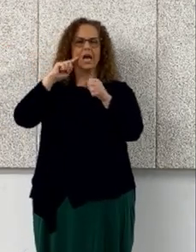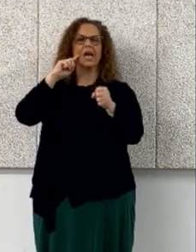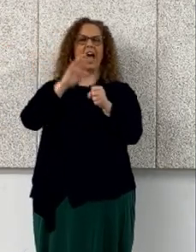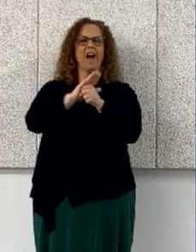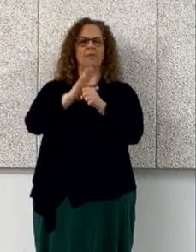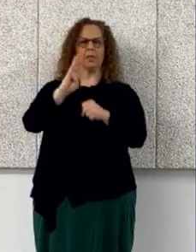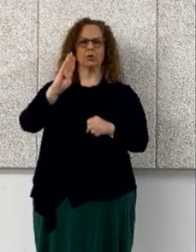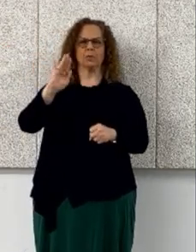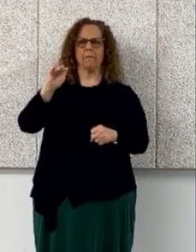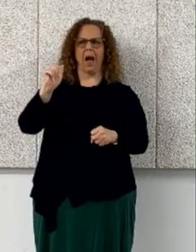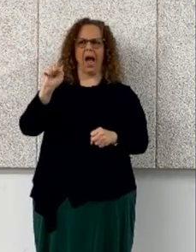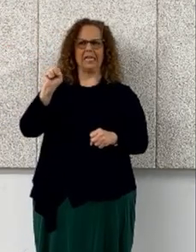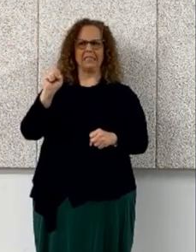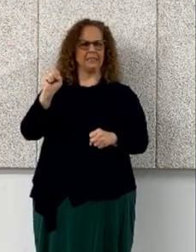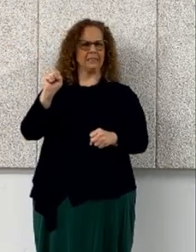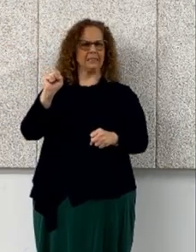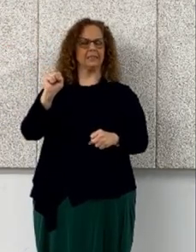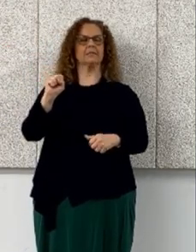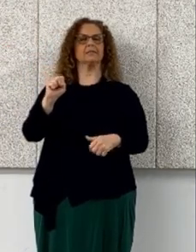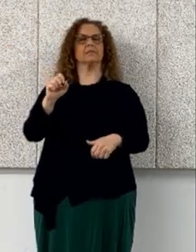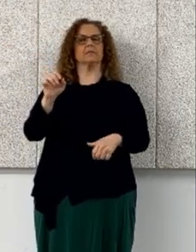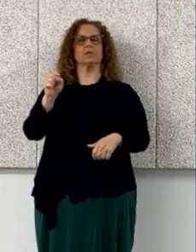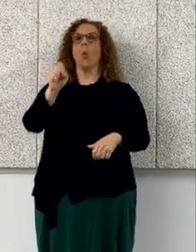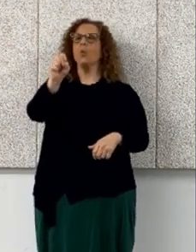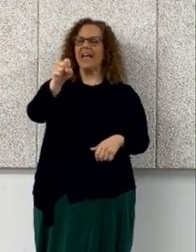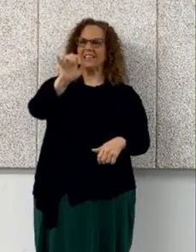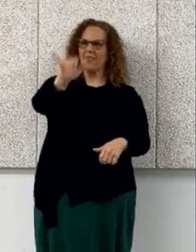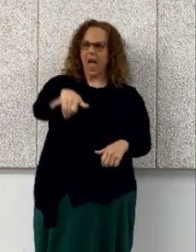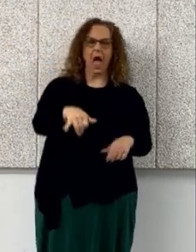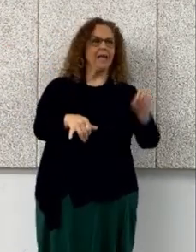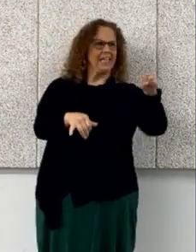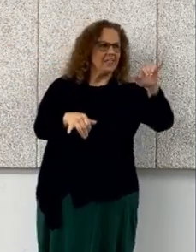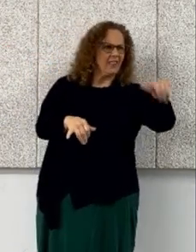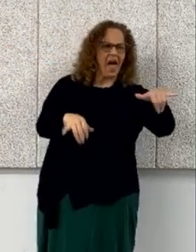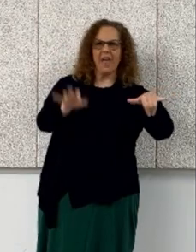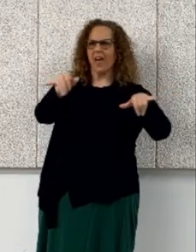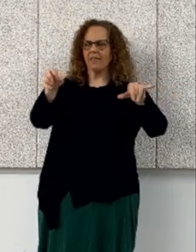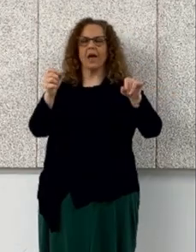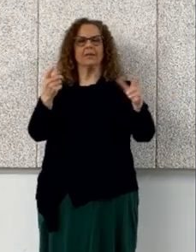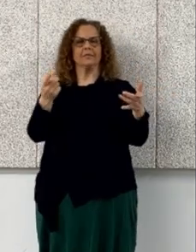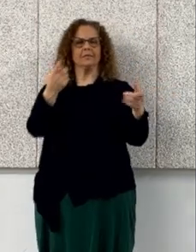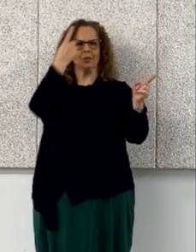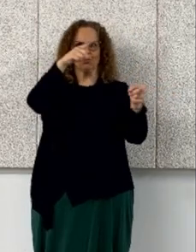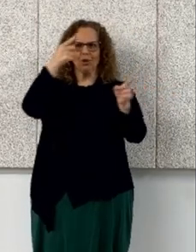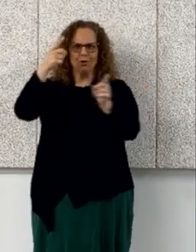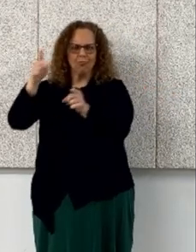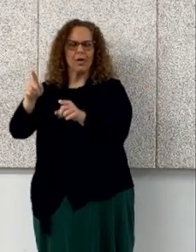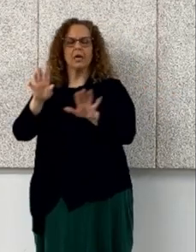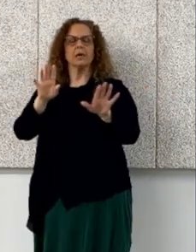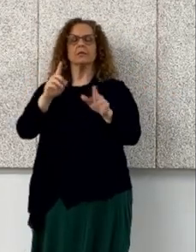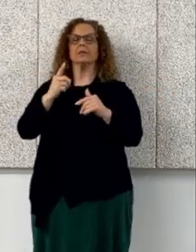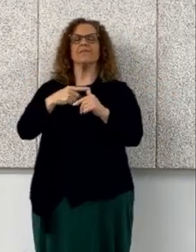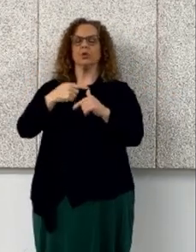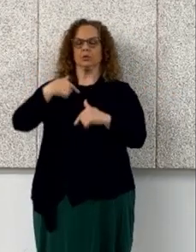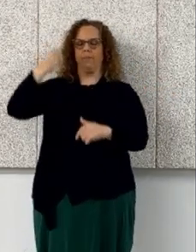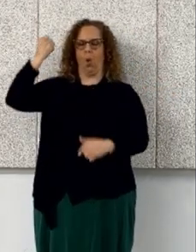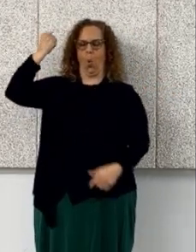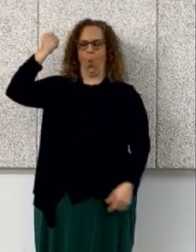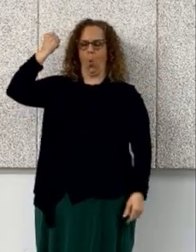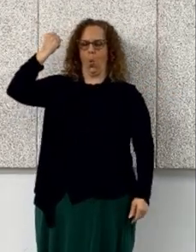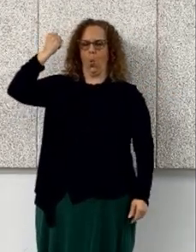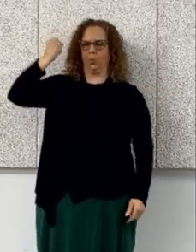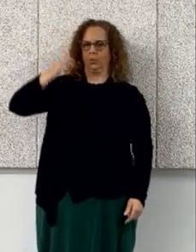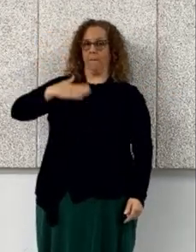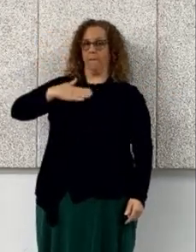Confirmation bias, where we all, yes, yep, that, yep. That taking a beat before I try and throw in